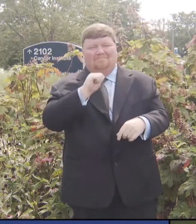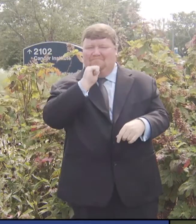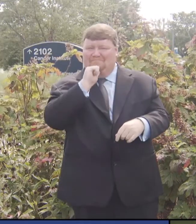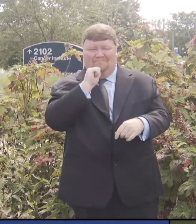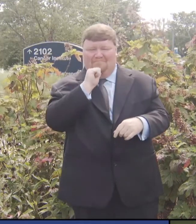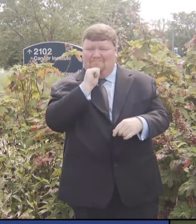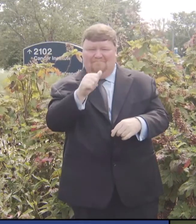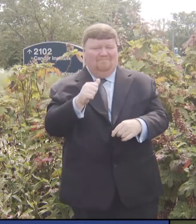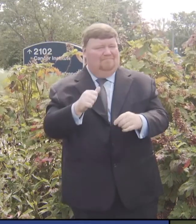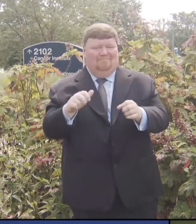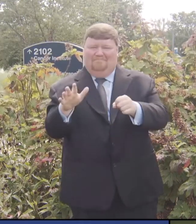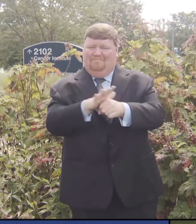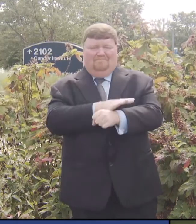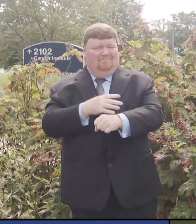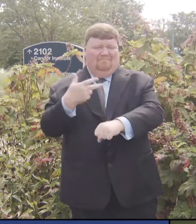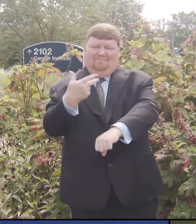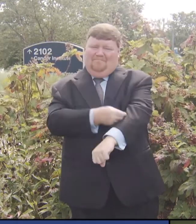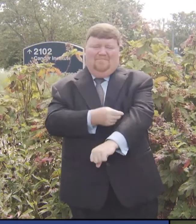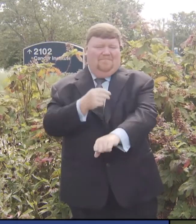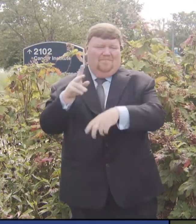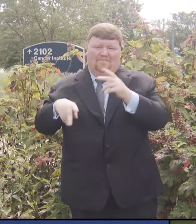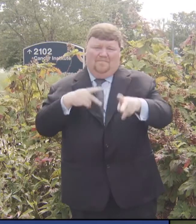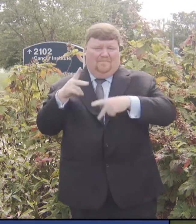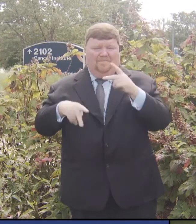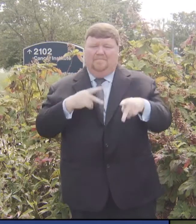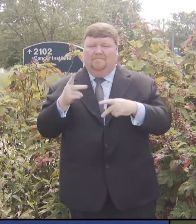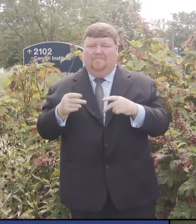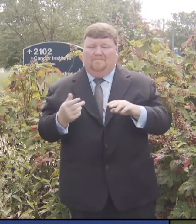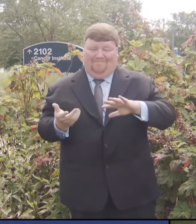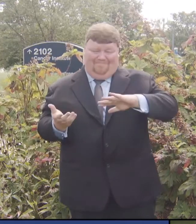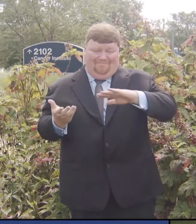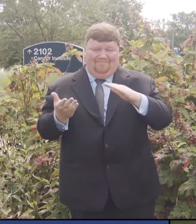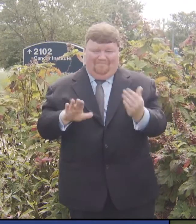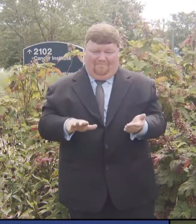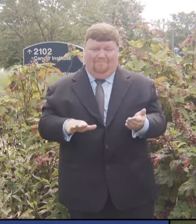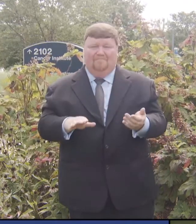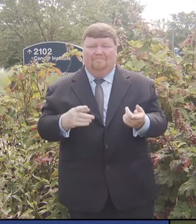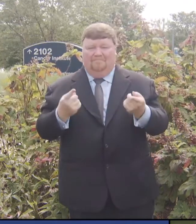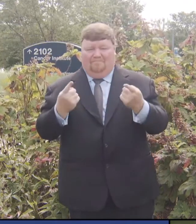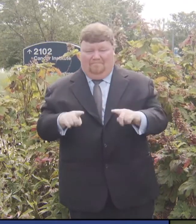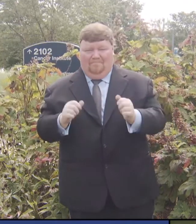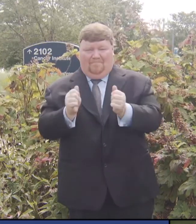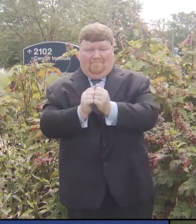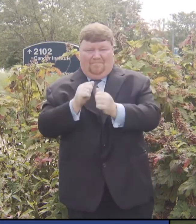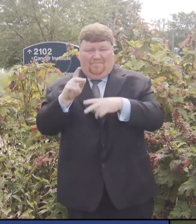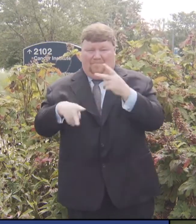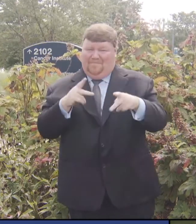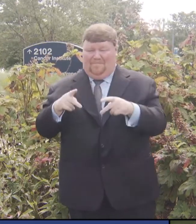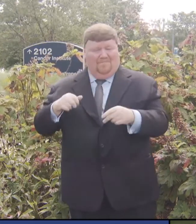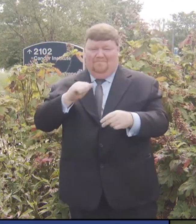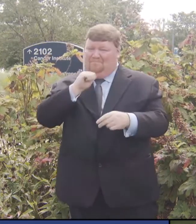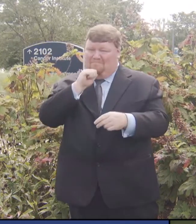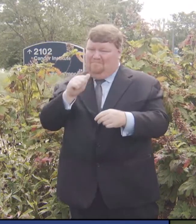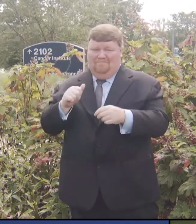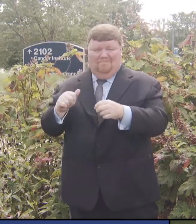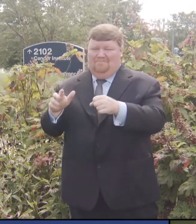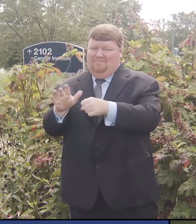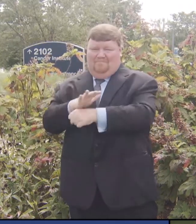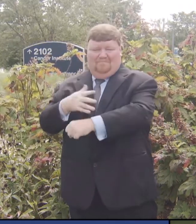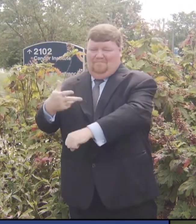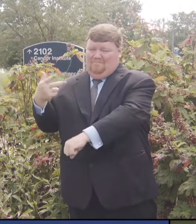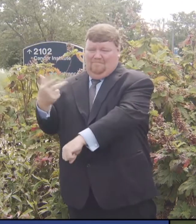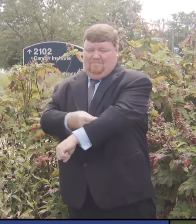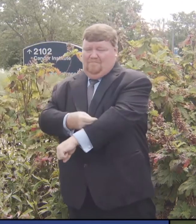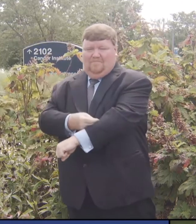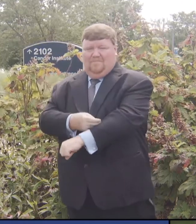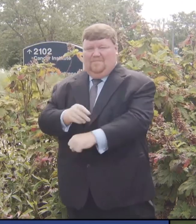or not fully vaccinated people. Death incidence among the unvaccinated and not fully vaccinated was